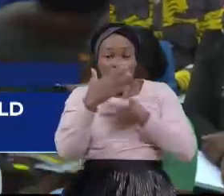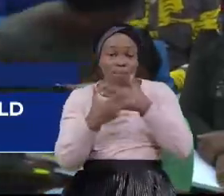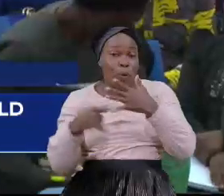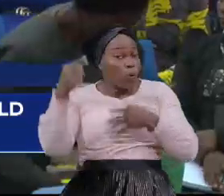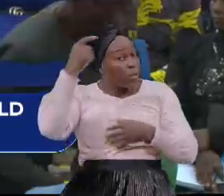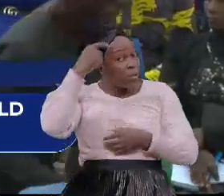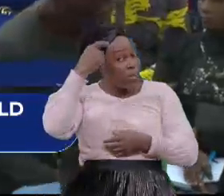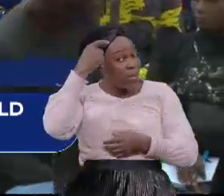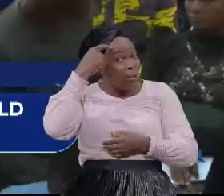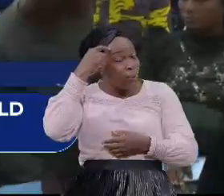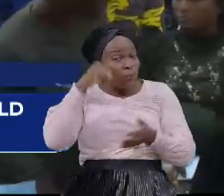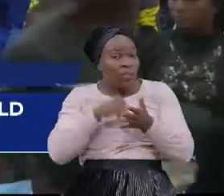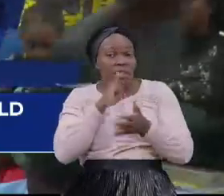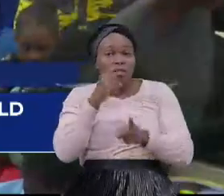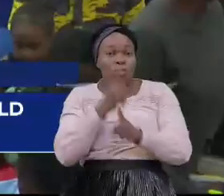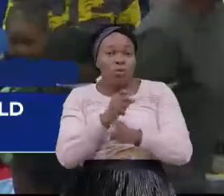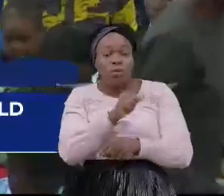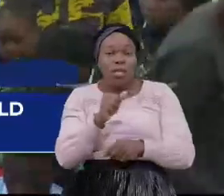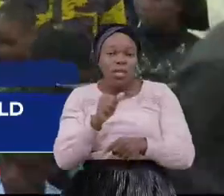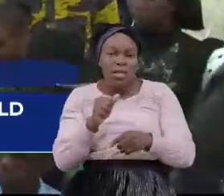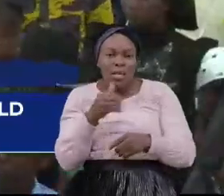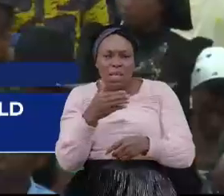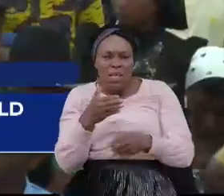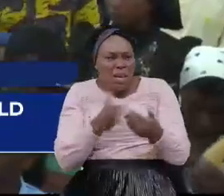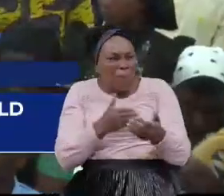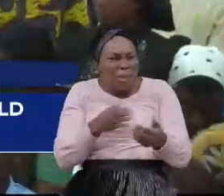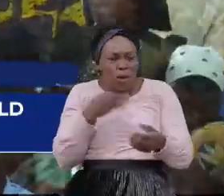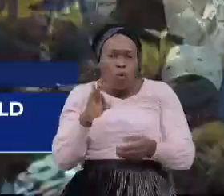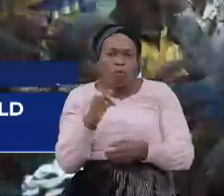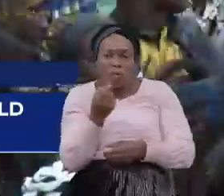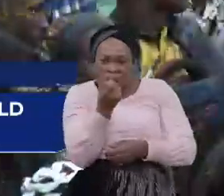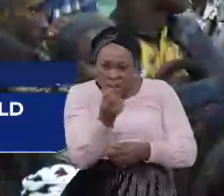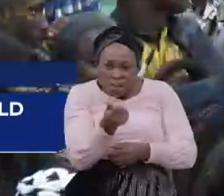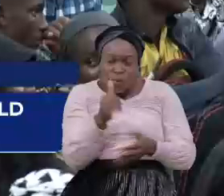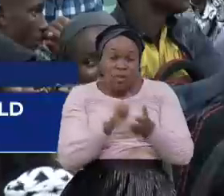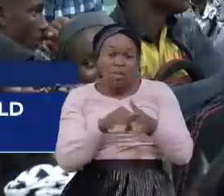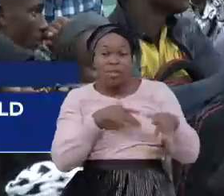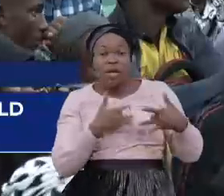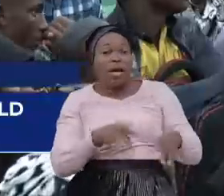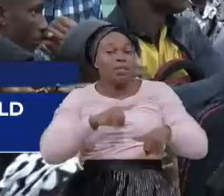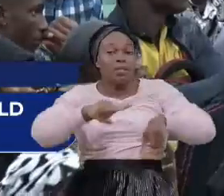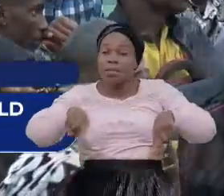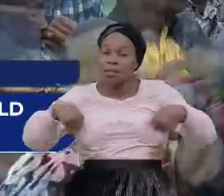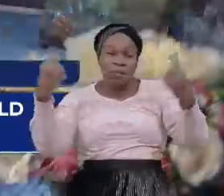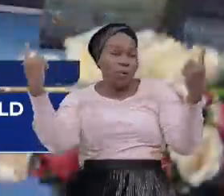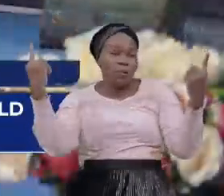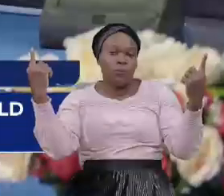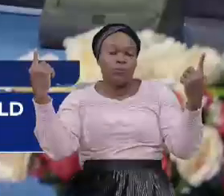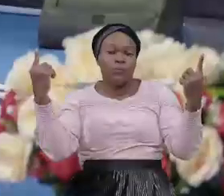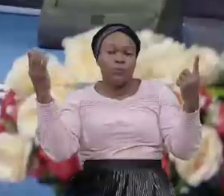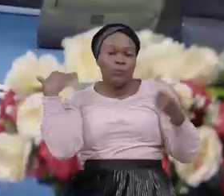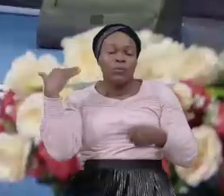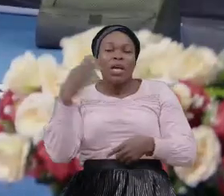minutes, life is gone. When the heart stops, the body stops. They say